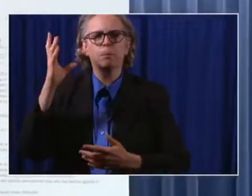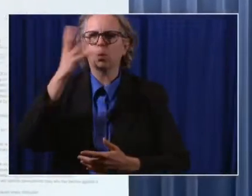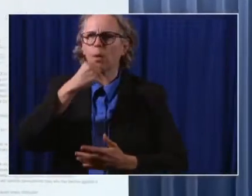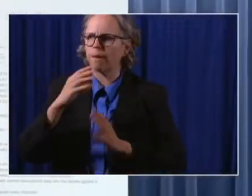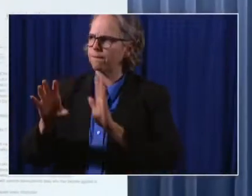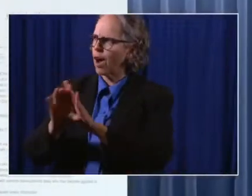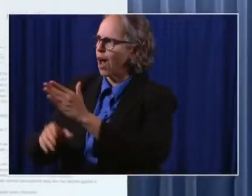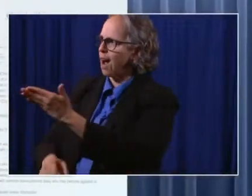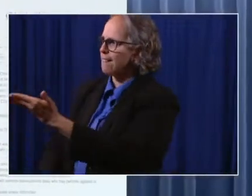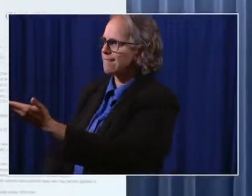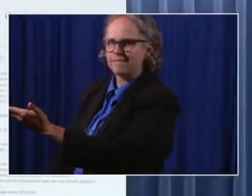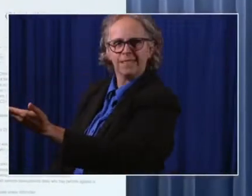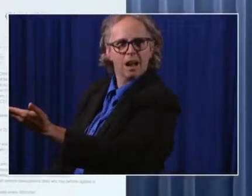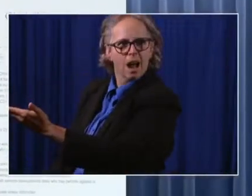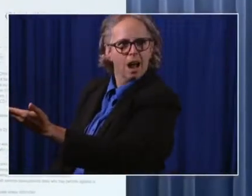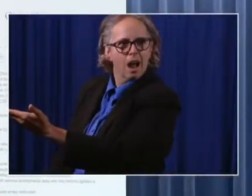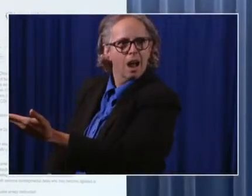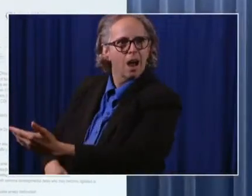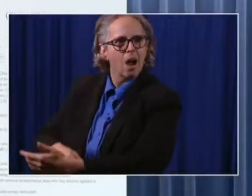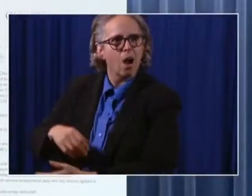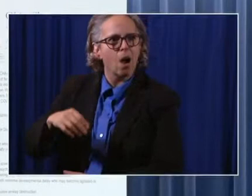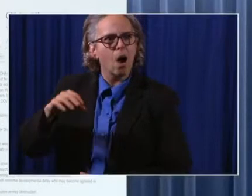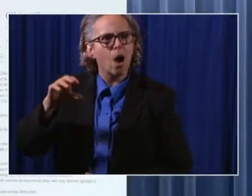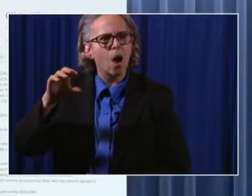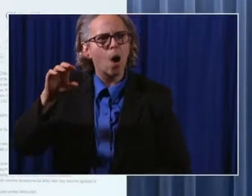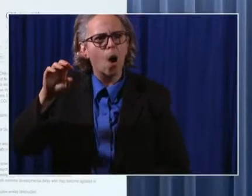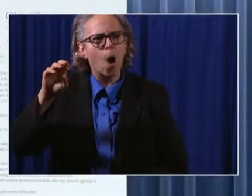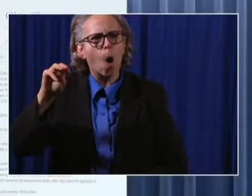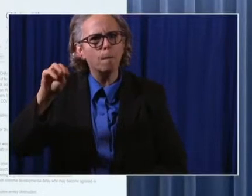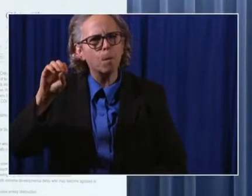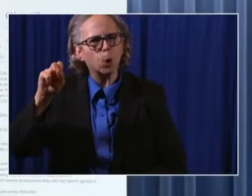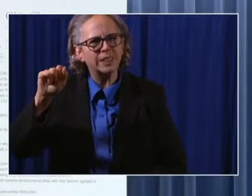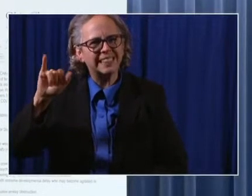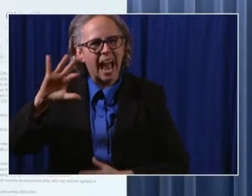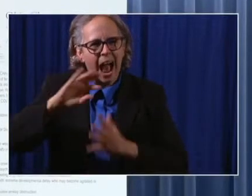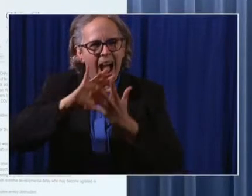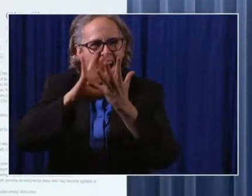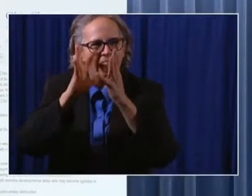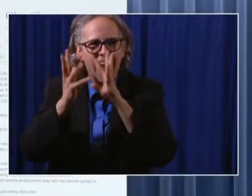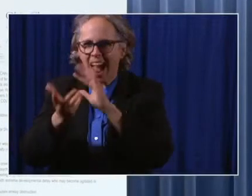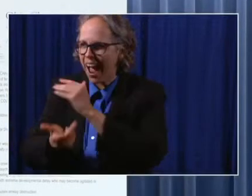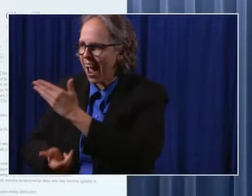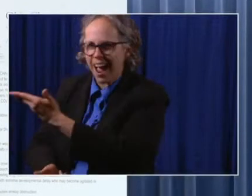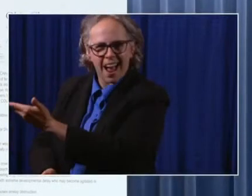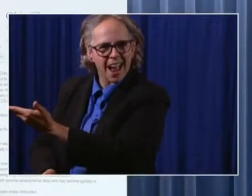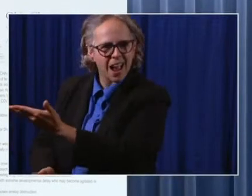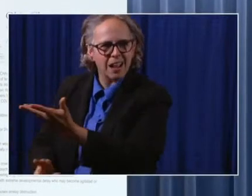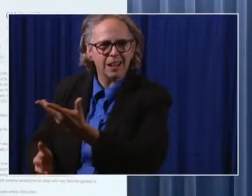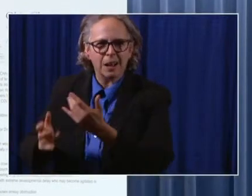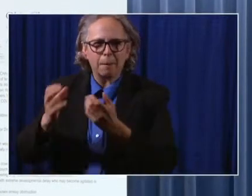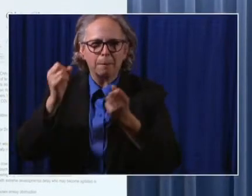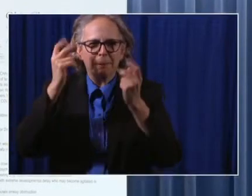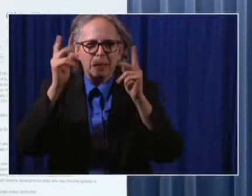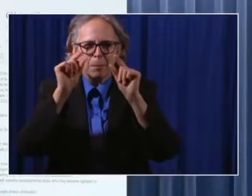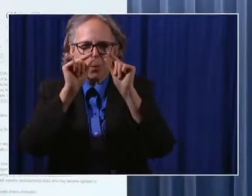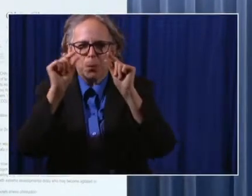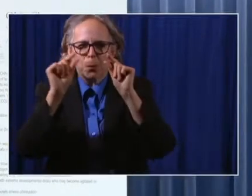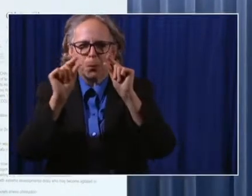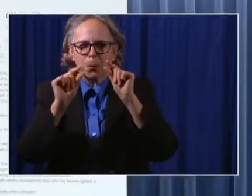It's made up of contributed photos from the Dayton community combined into a larger image depicting a prayer vigil in the Oregon